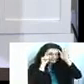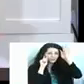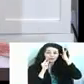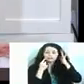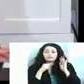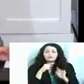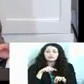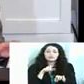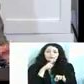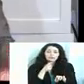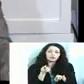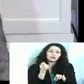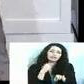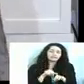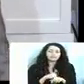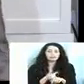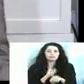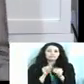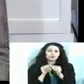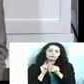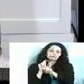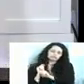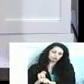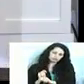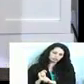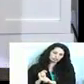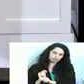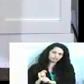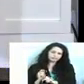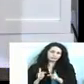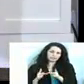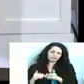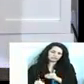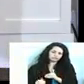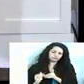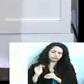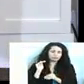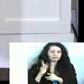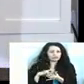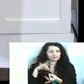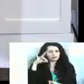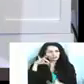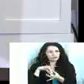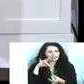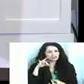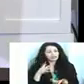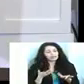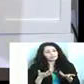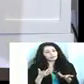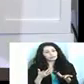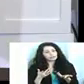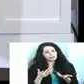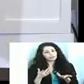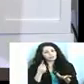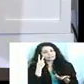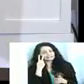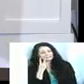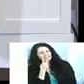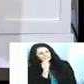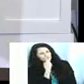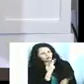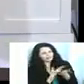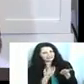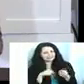for those of you who come from a more traditional place in your spirituality, you will probably note two things about